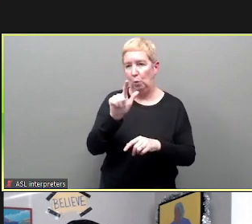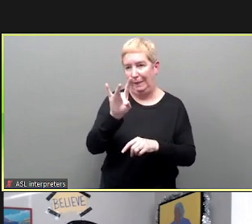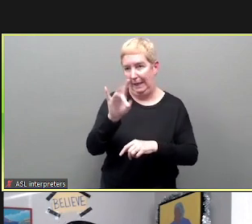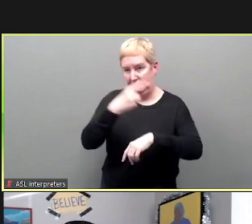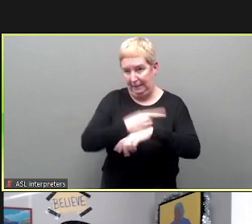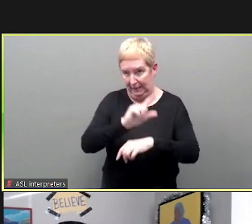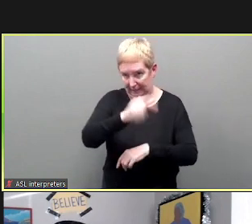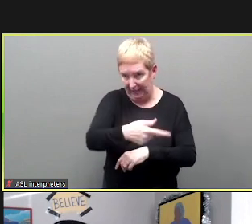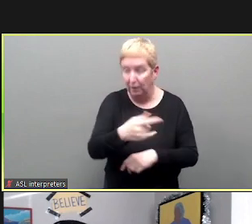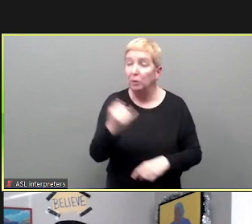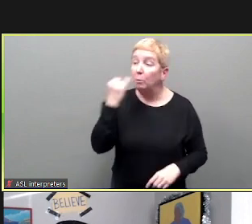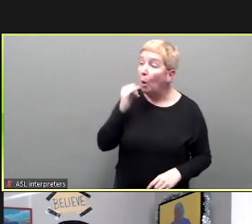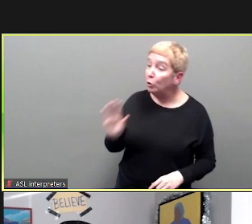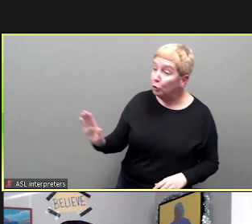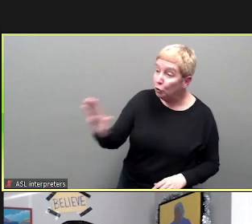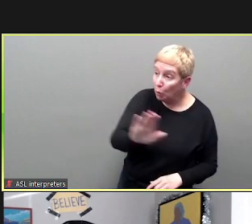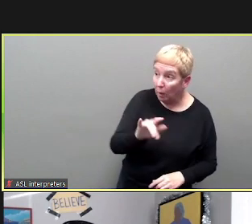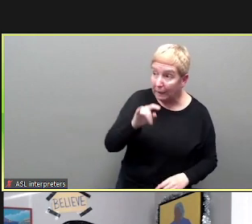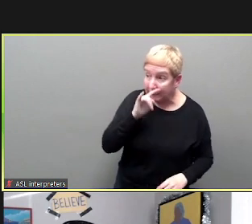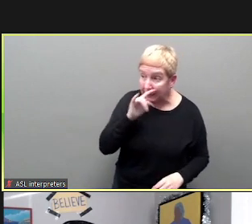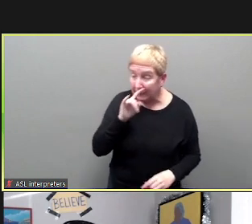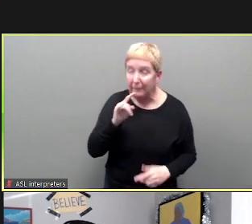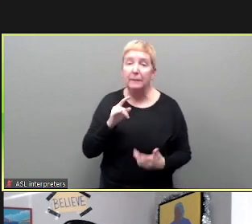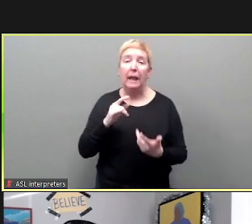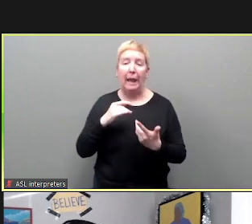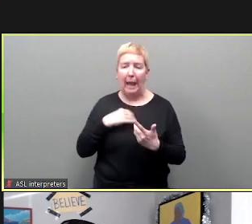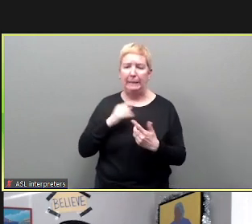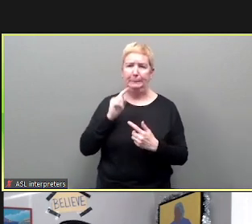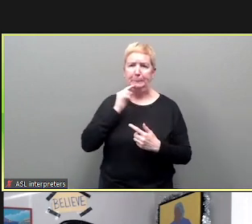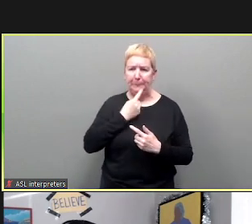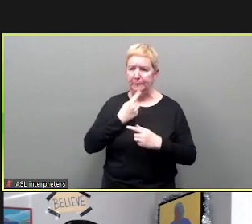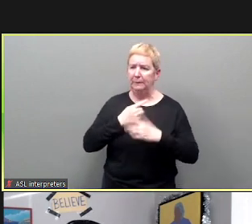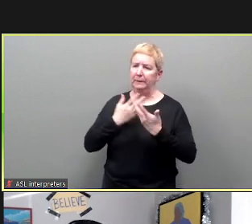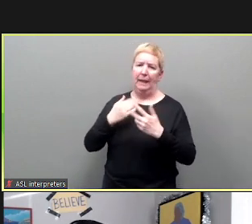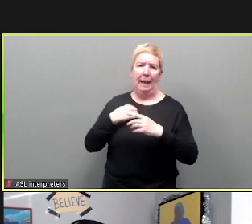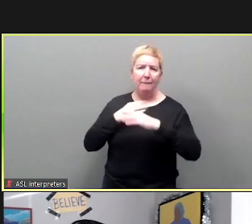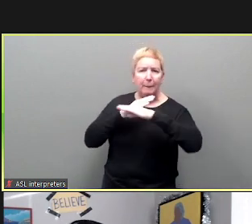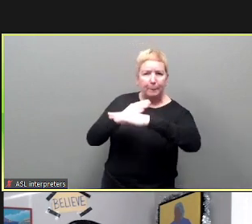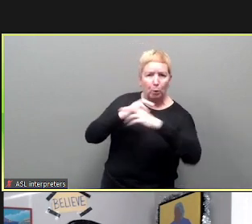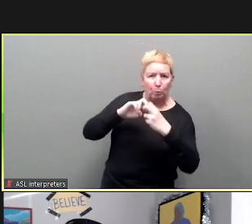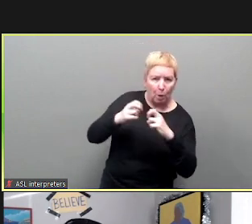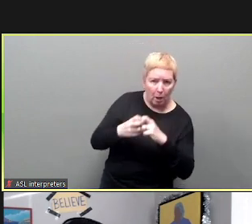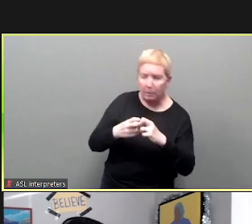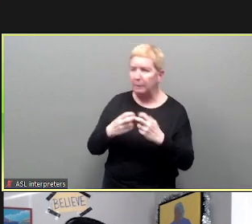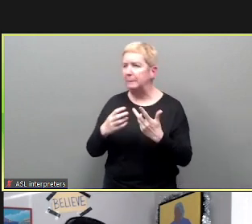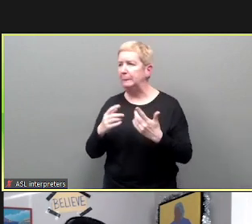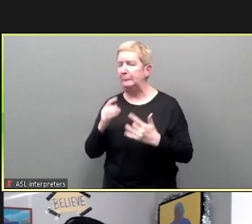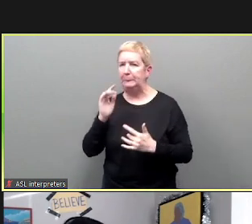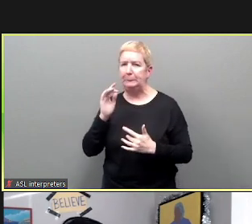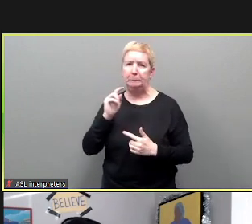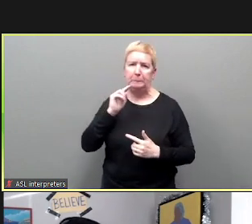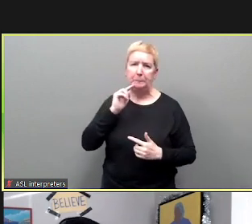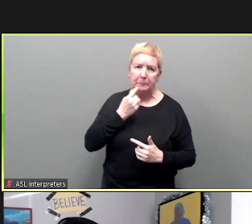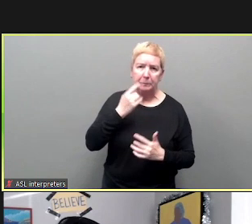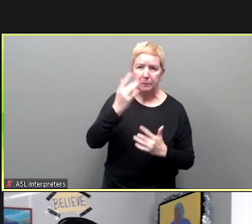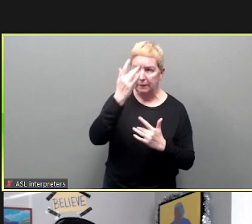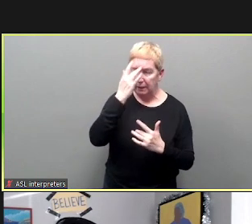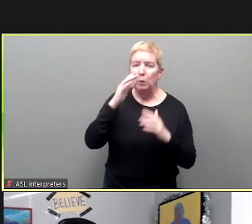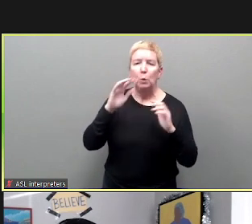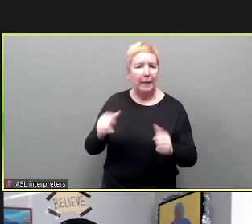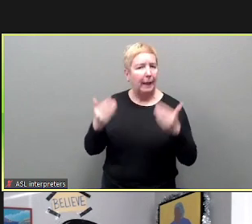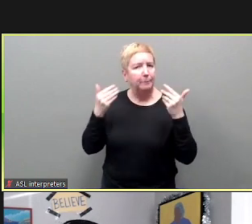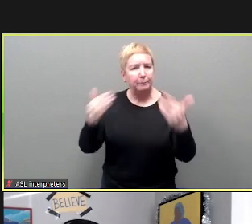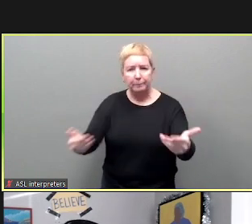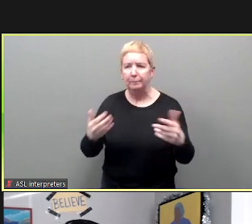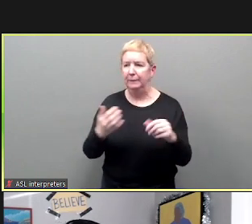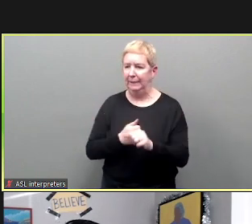who, has some severe immunocompromised status, you can get your child an